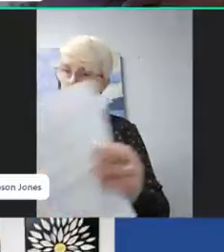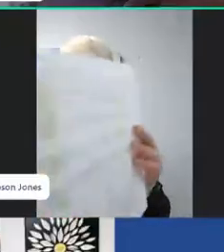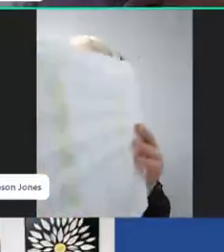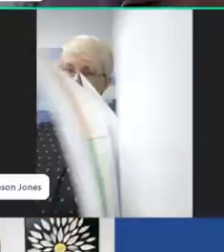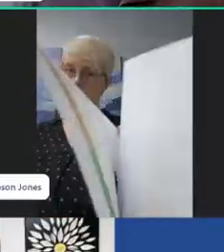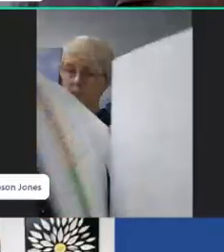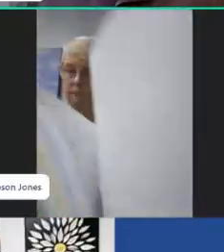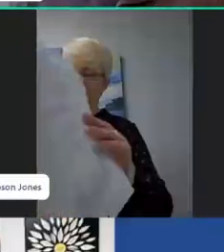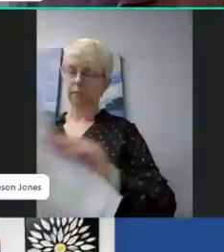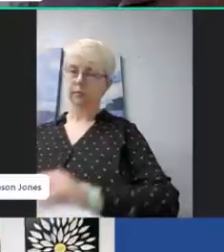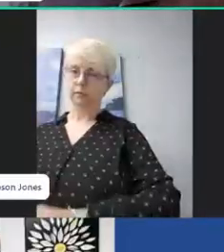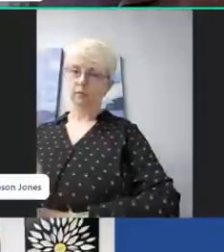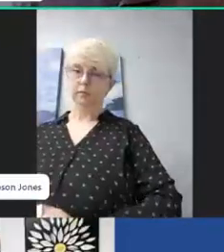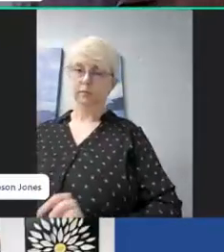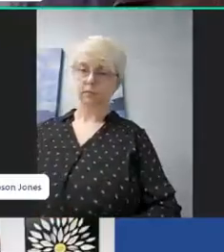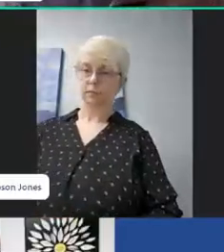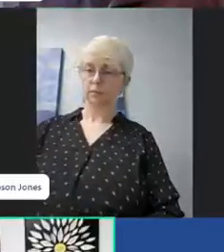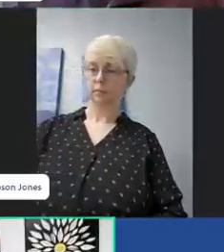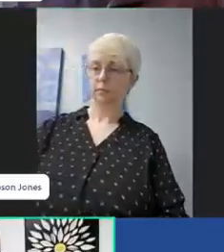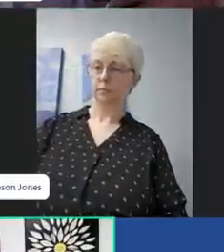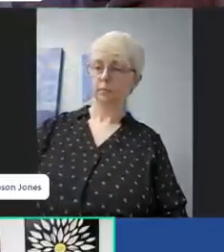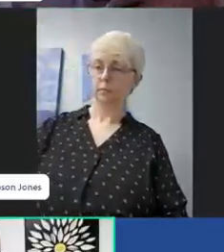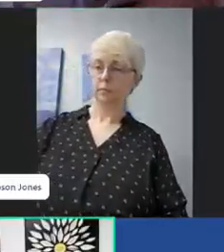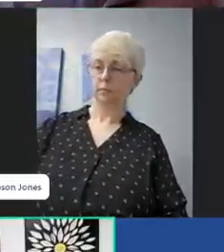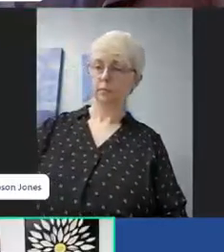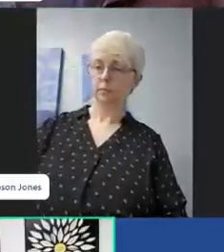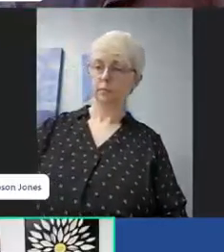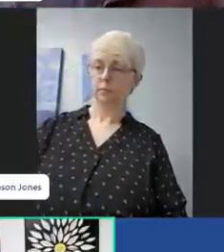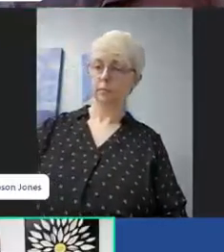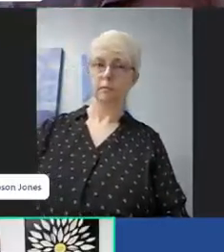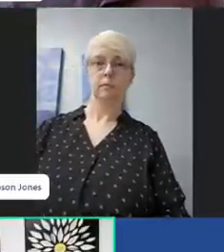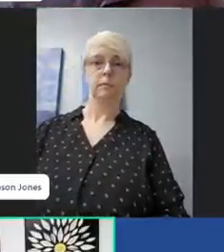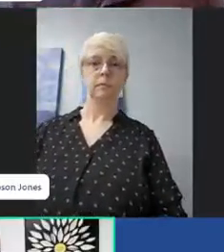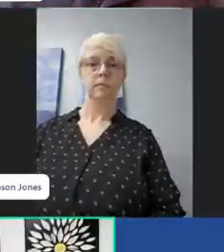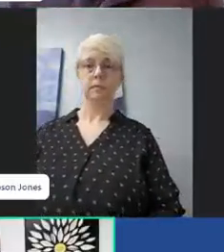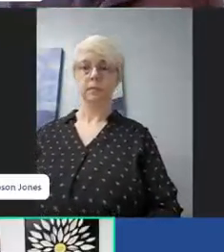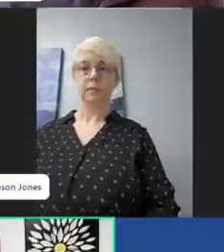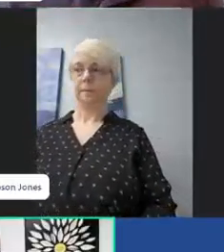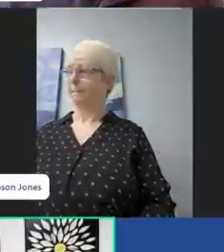Chris, you should be able to unmute yourself. I just saw your note. Here, yes, thank you. You're welcome.